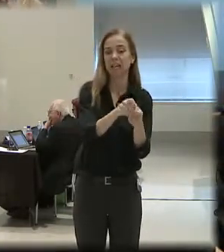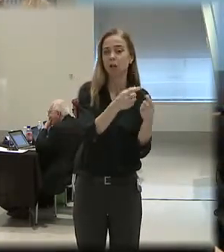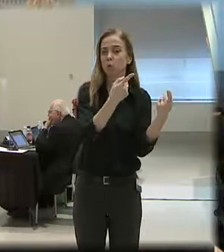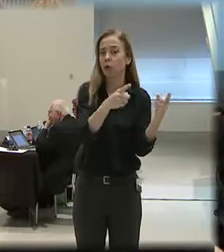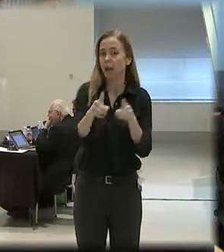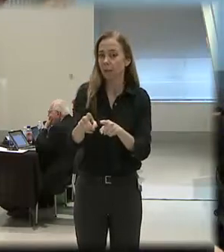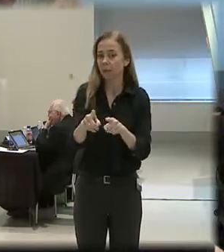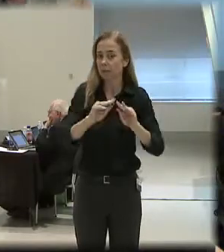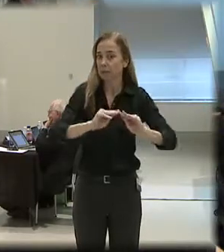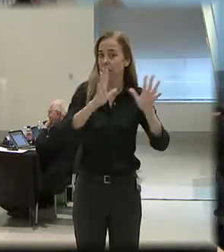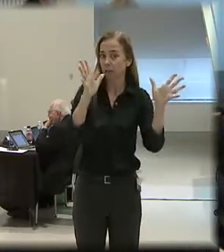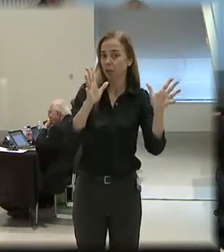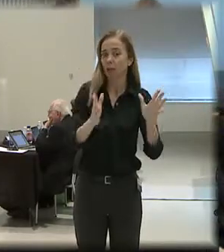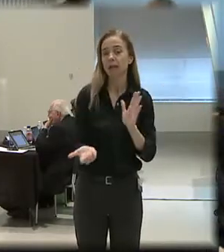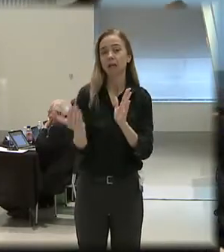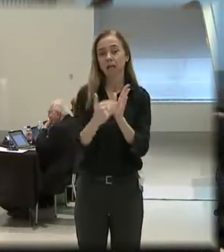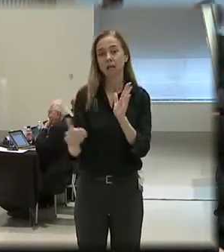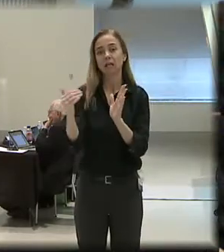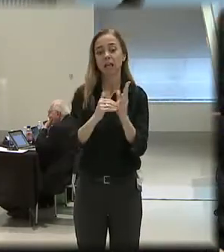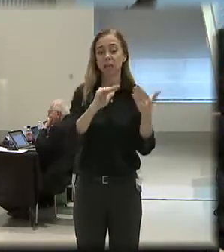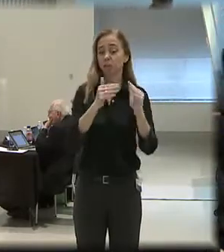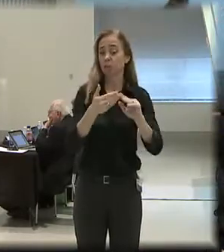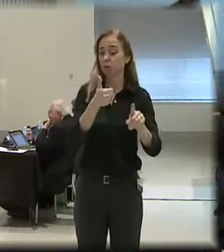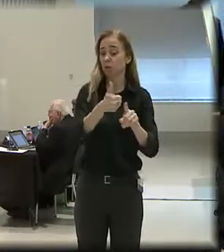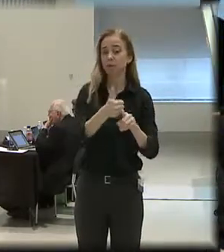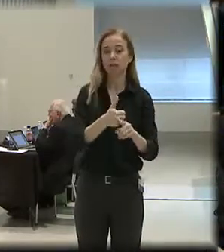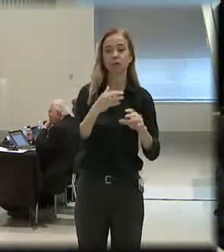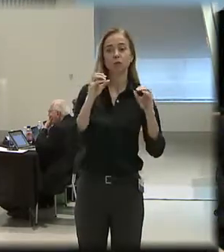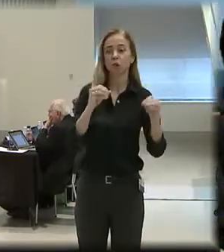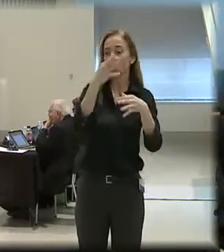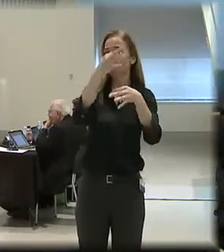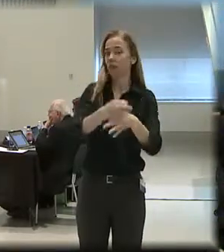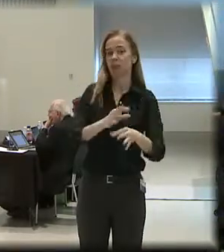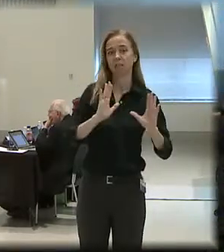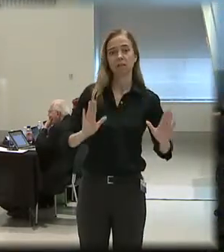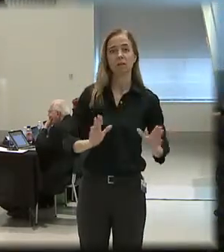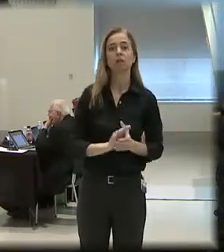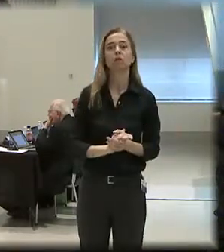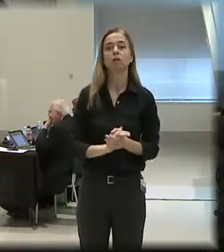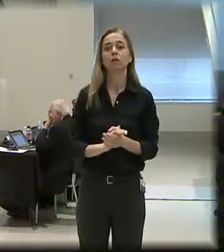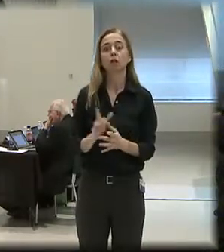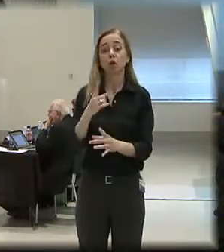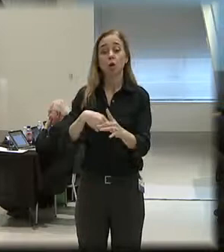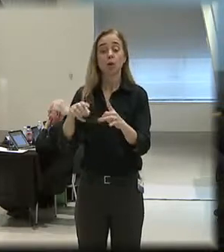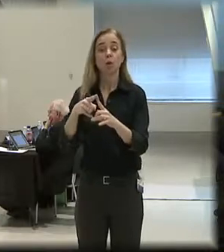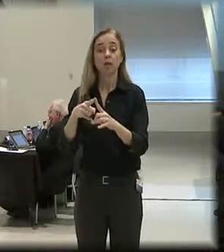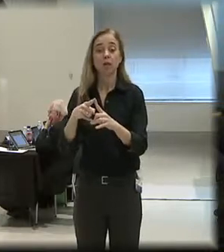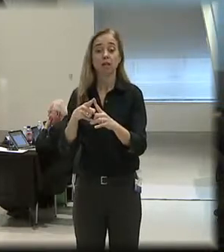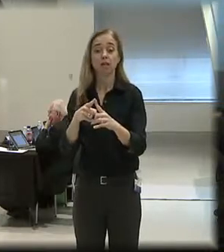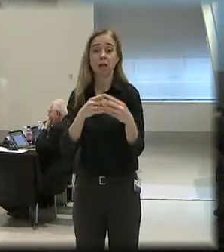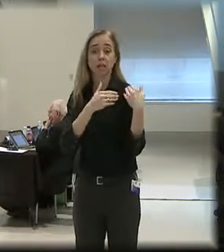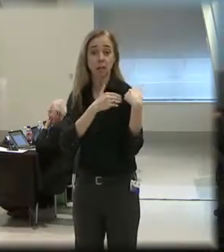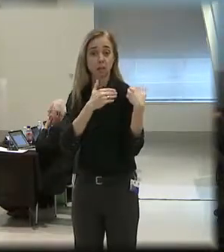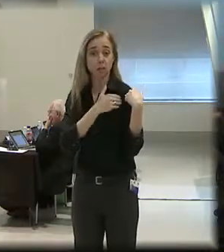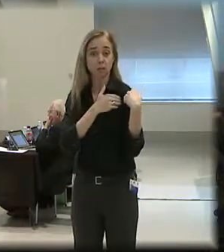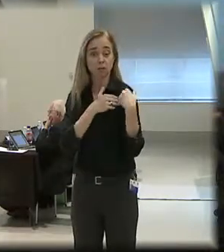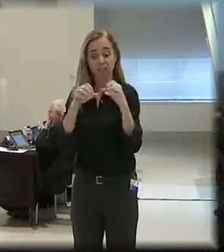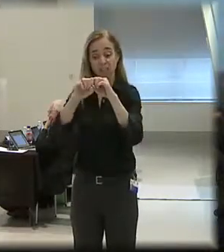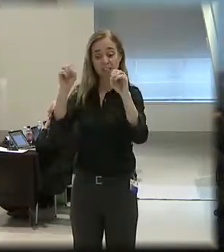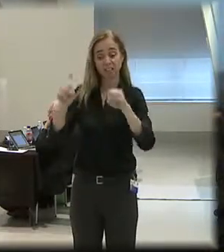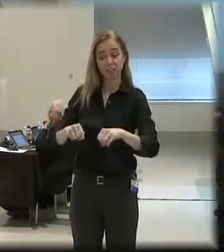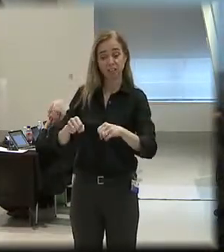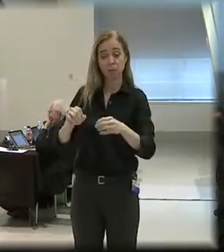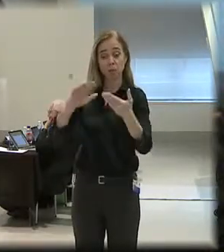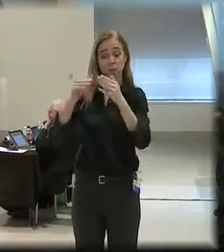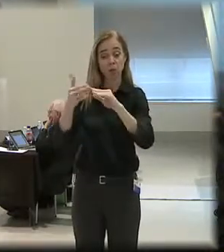And time again, the community simply has no faith in that. And so when we get to a set of accountability, a system that the community can